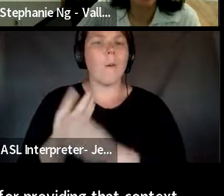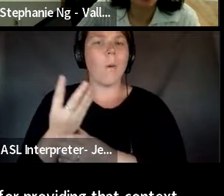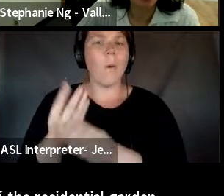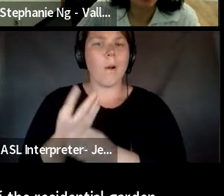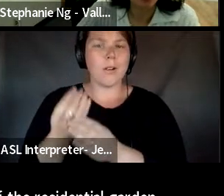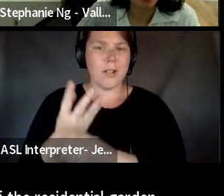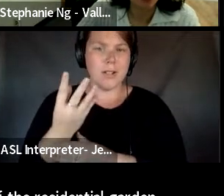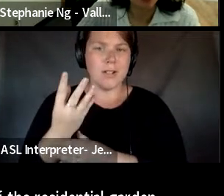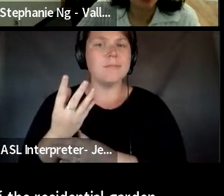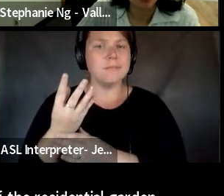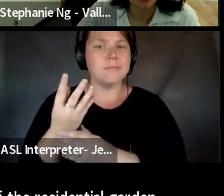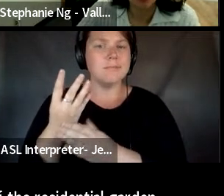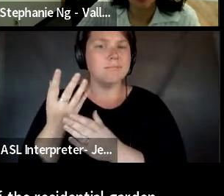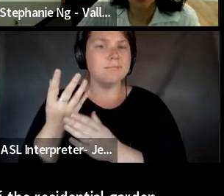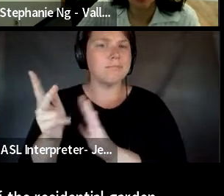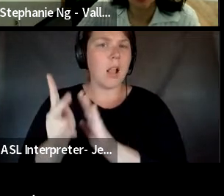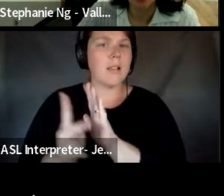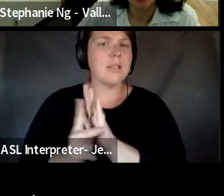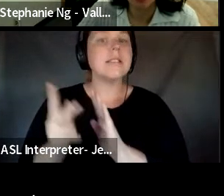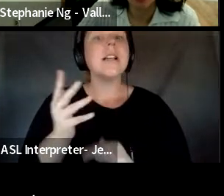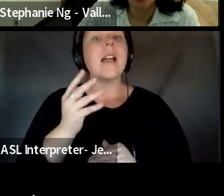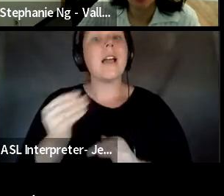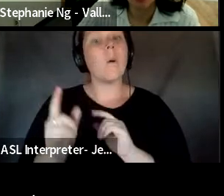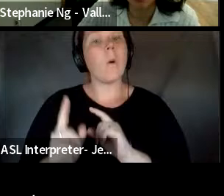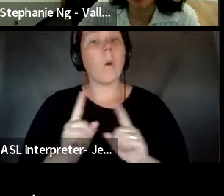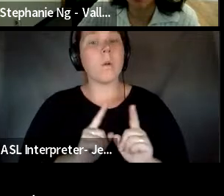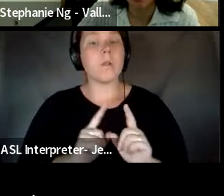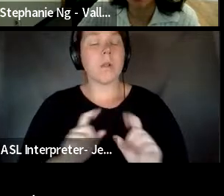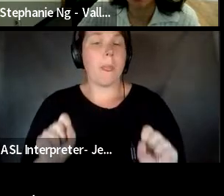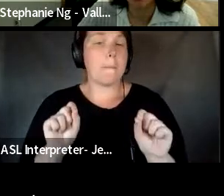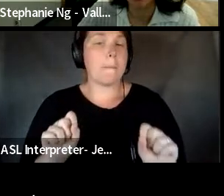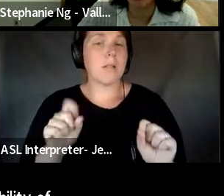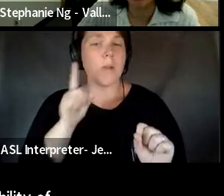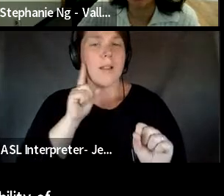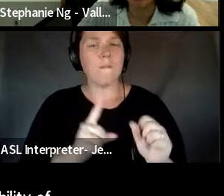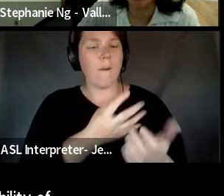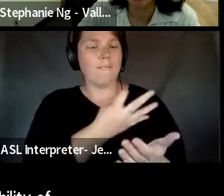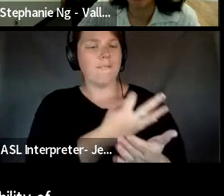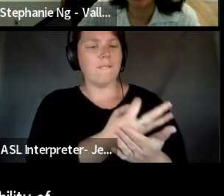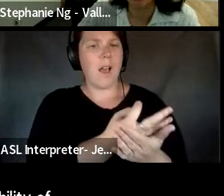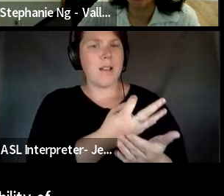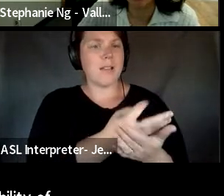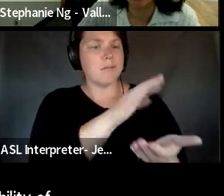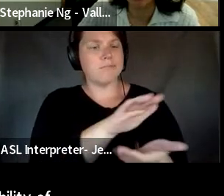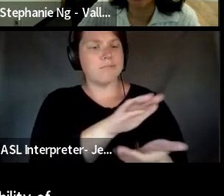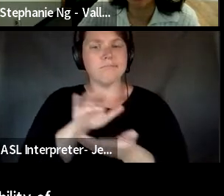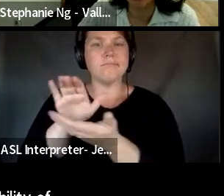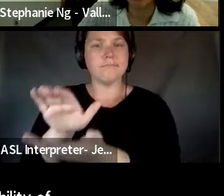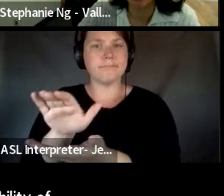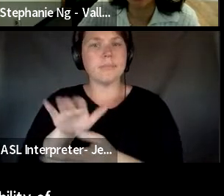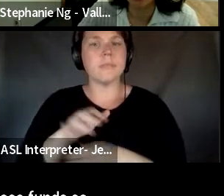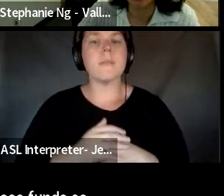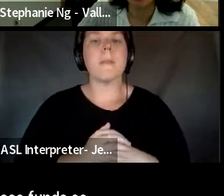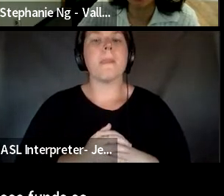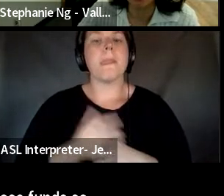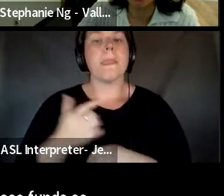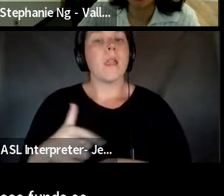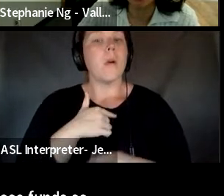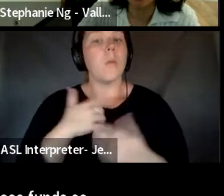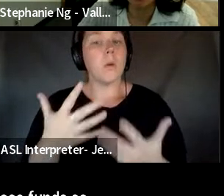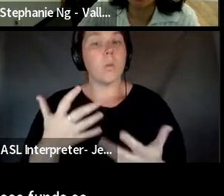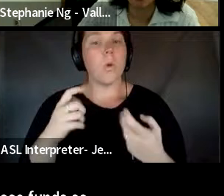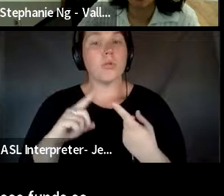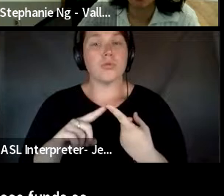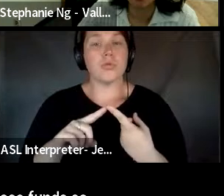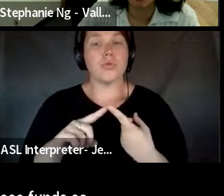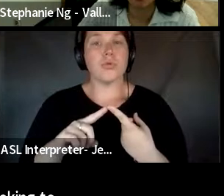and the possibility of reallocating those funds. So we are looking to